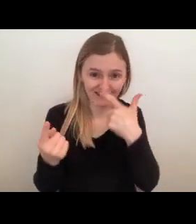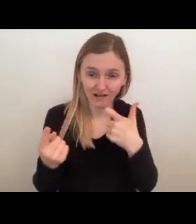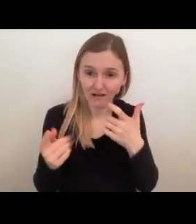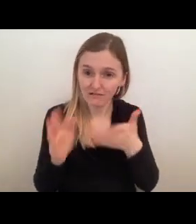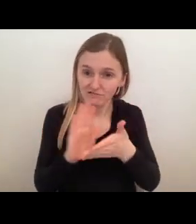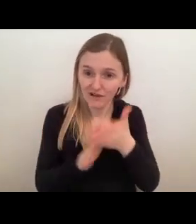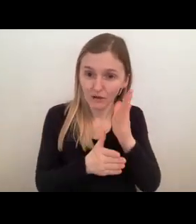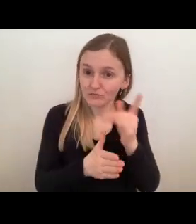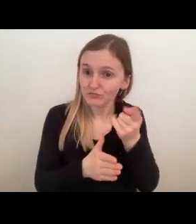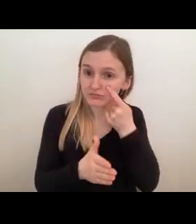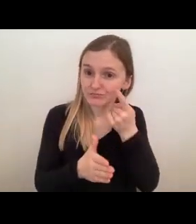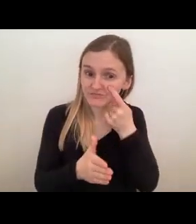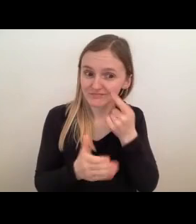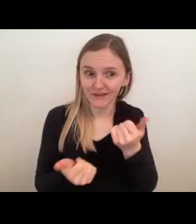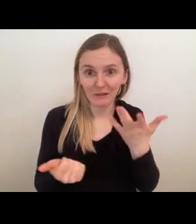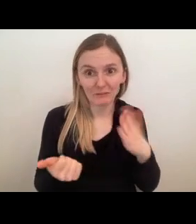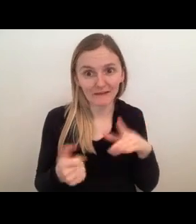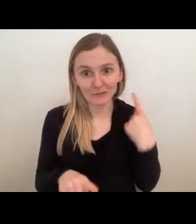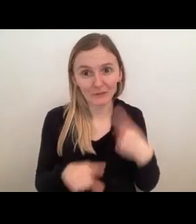So we've had a whistle-stop tour.